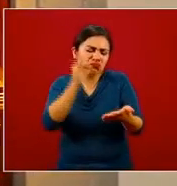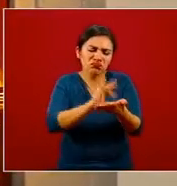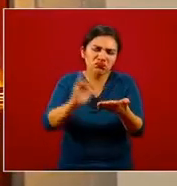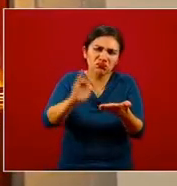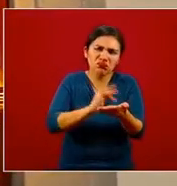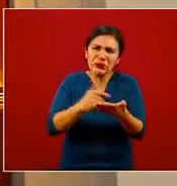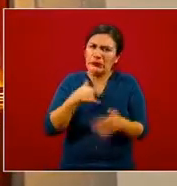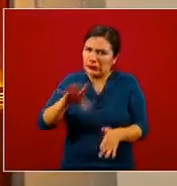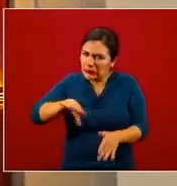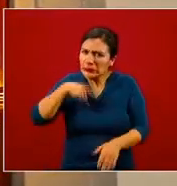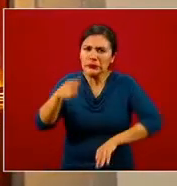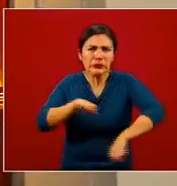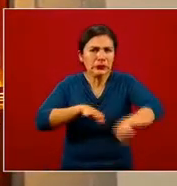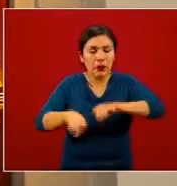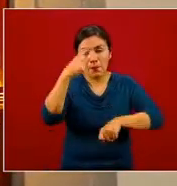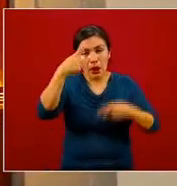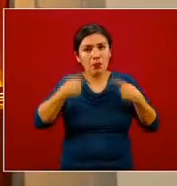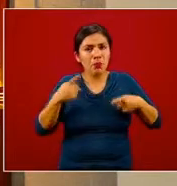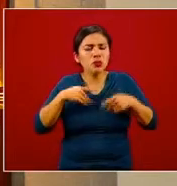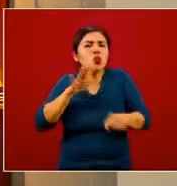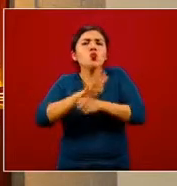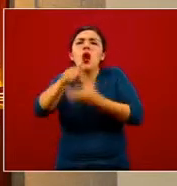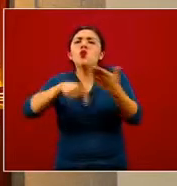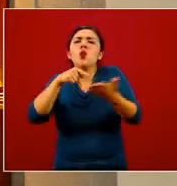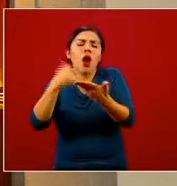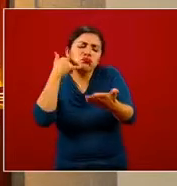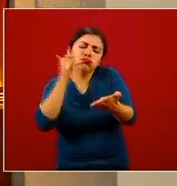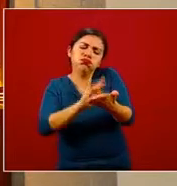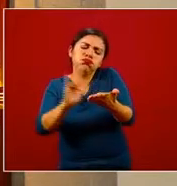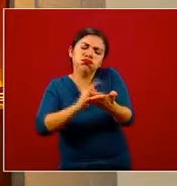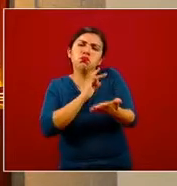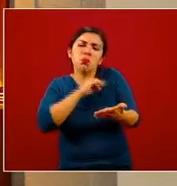also designed to be used on cell phones.